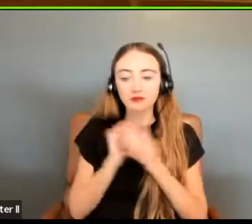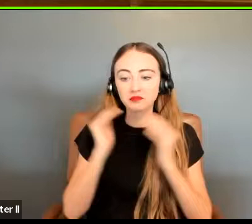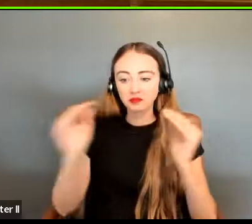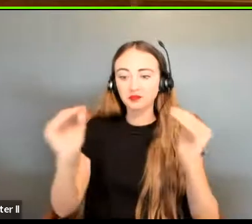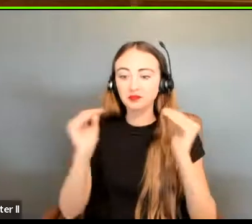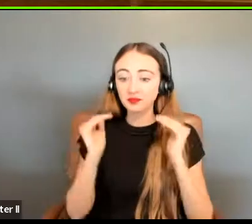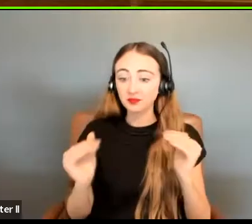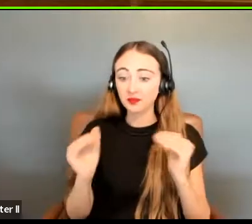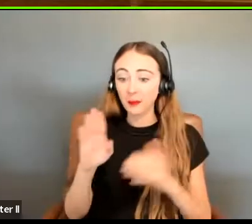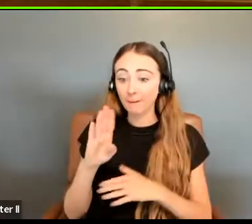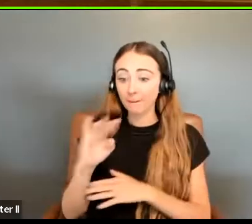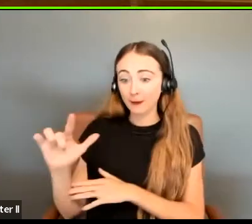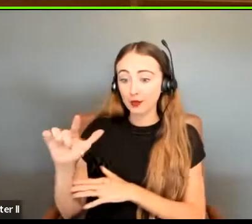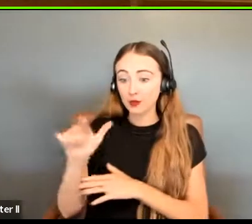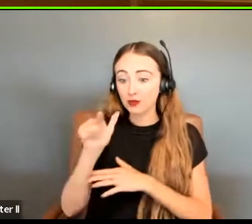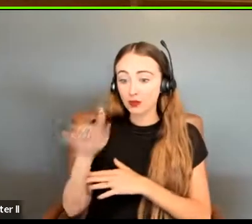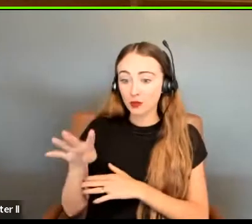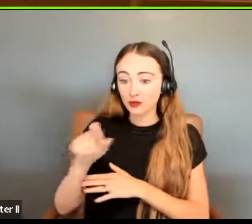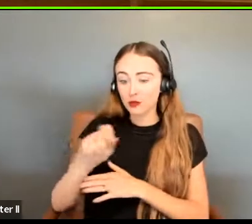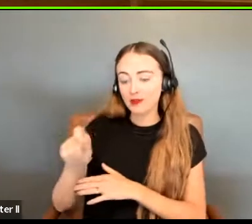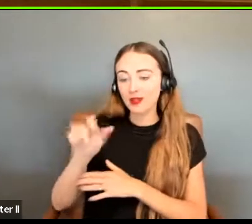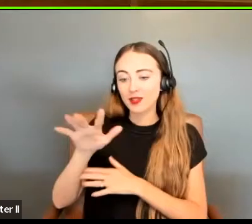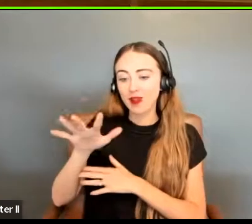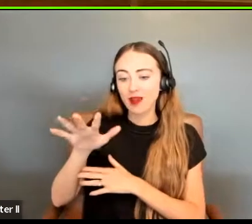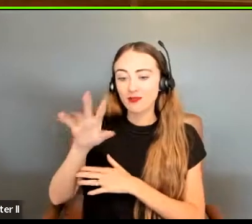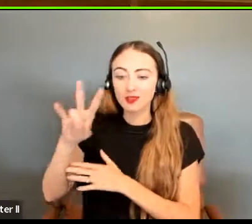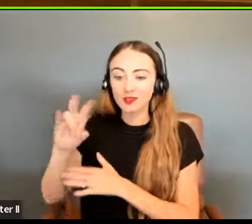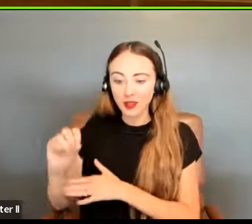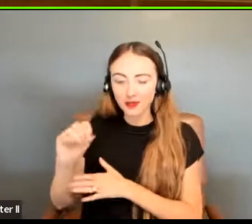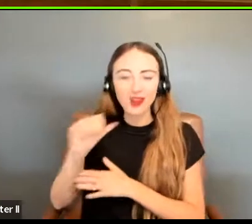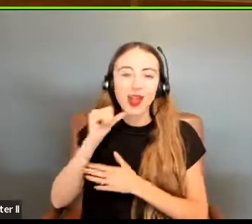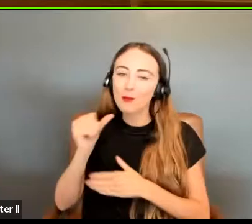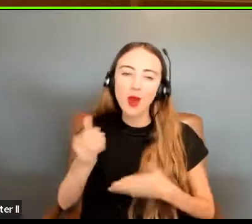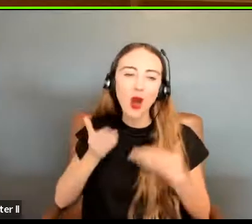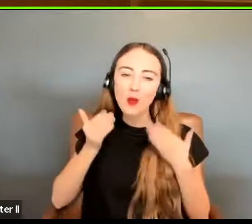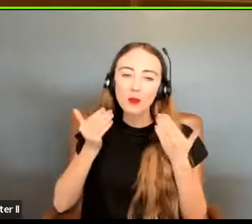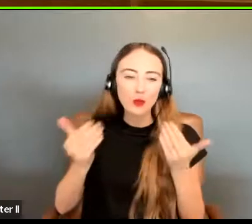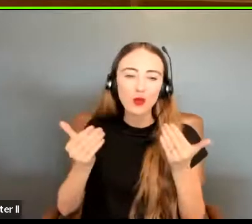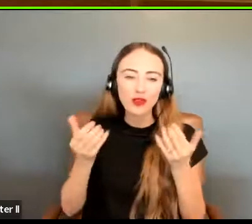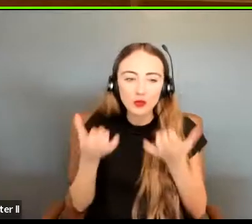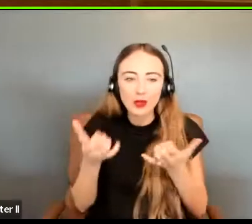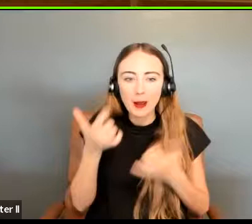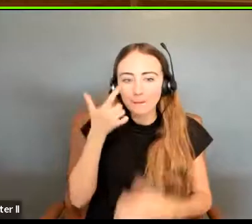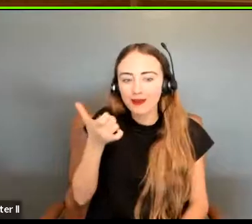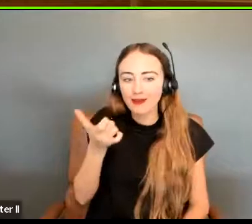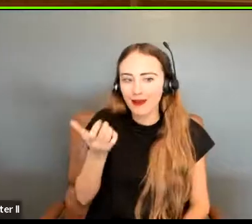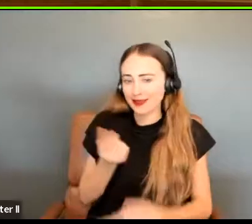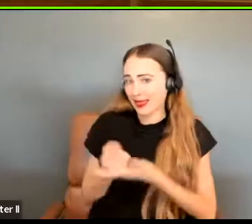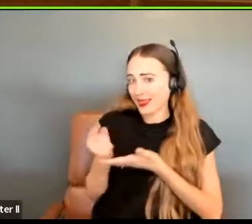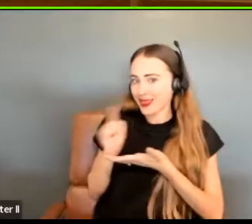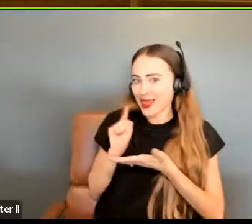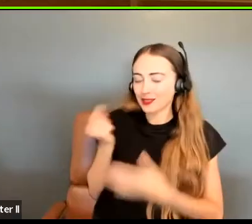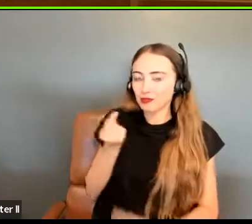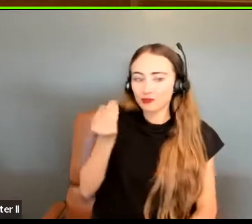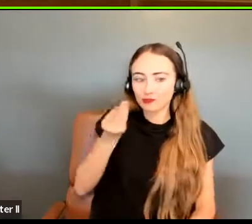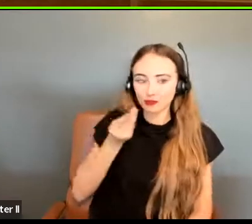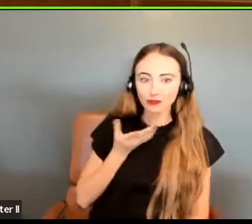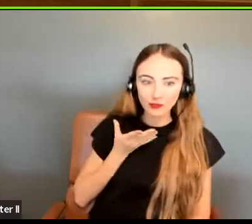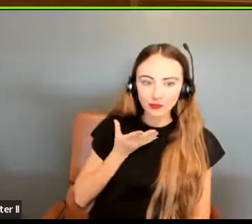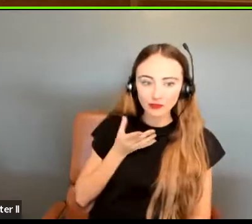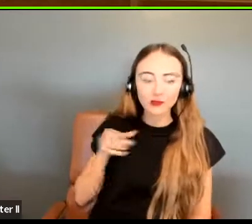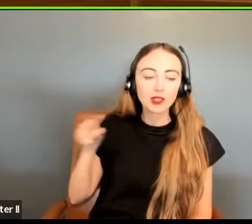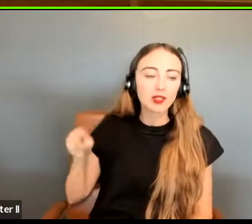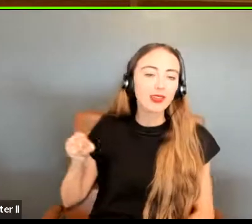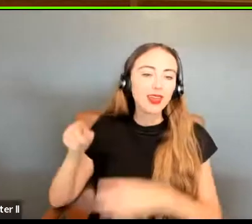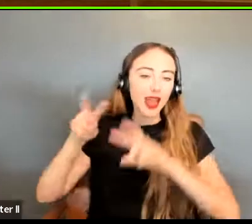next item on the agenda is Bill 24-570. I'm not moving that today. we were informed late last week that the Office of Revenue